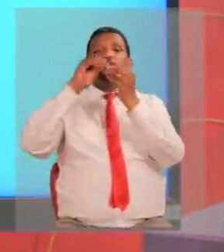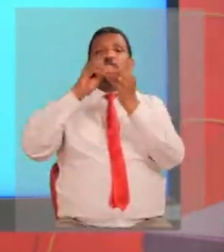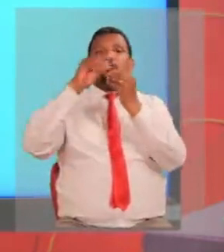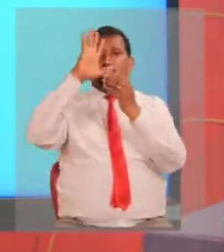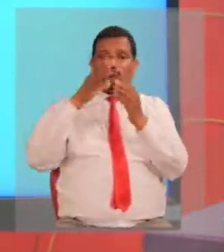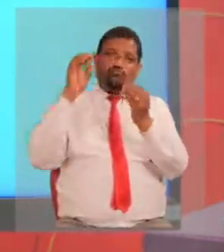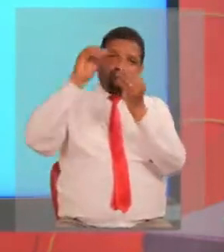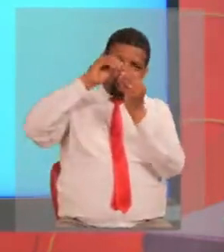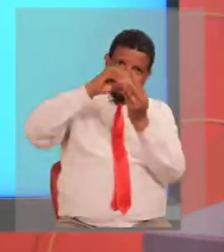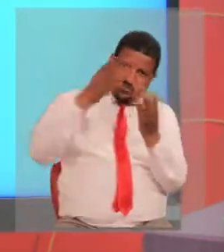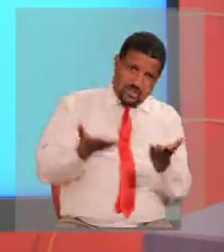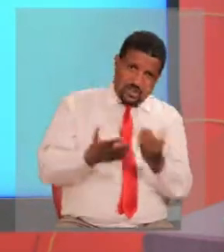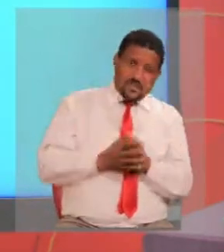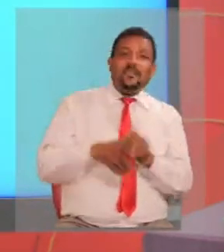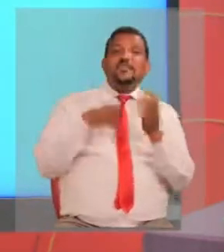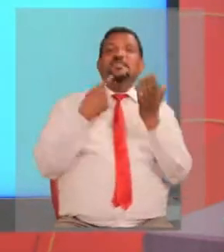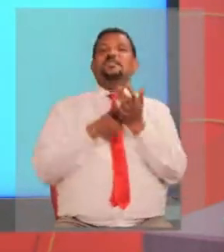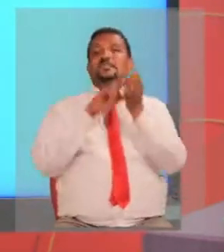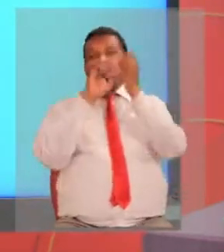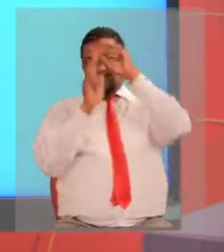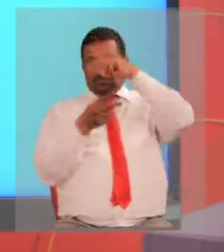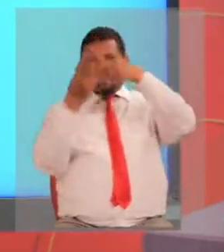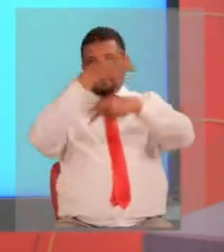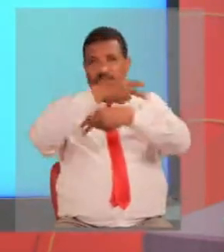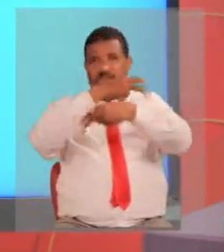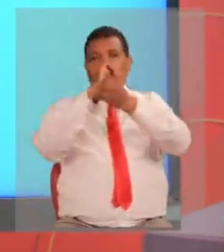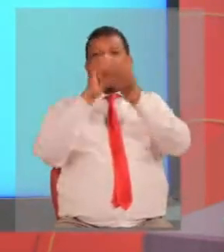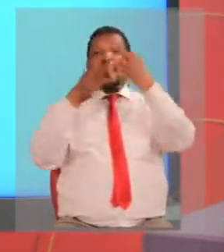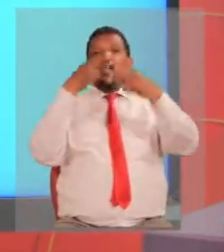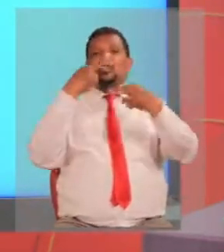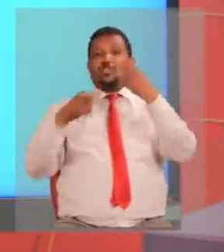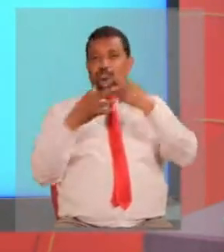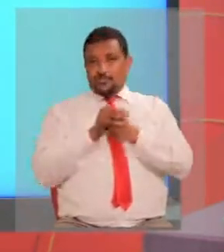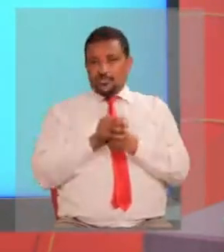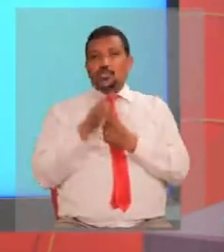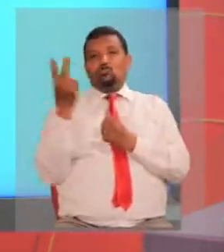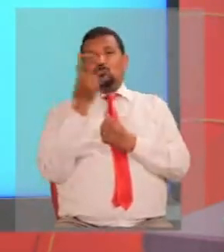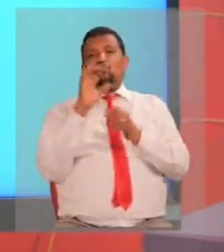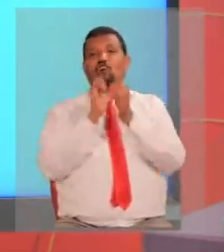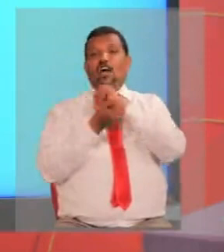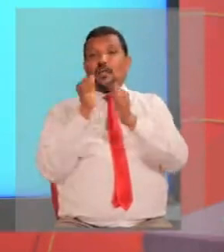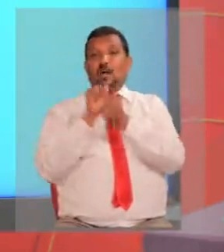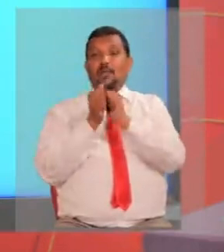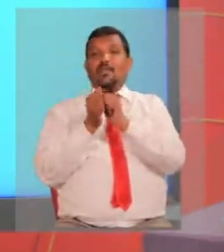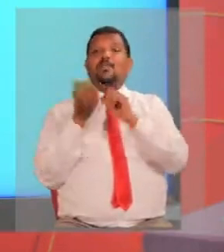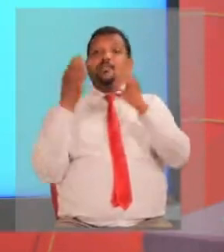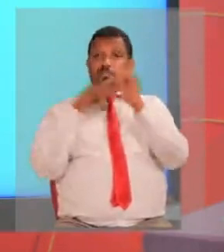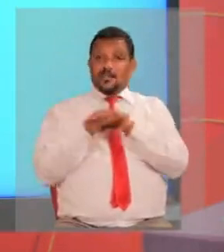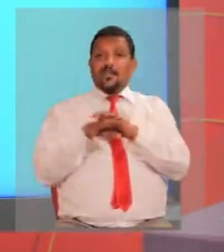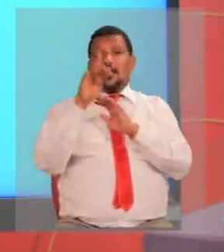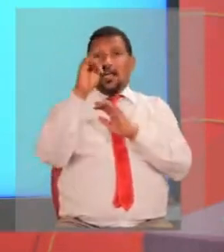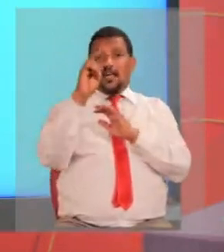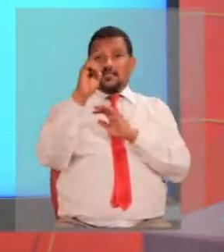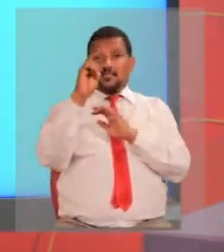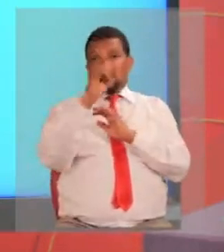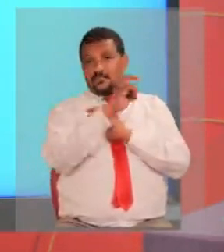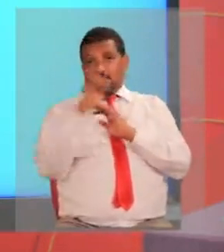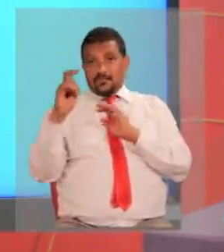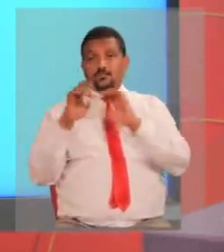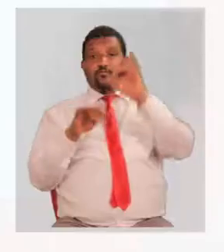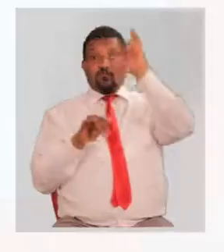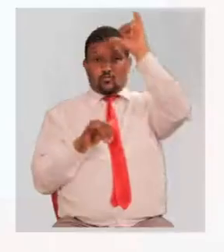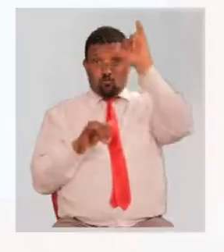input labor. So due to this inverse relationship between the two variables that are entered in the x and y